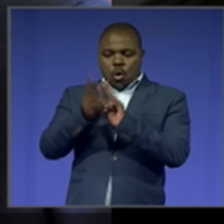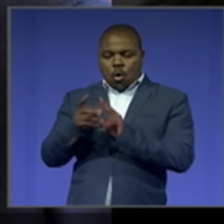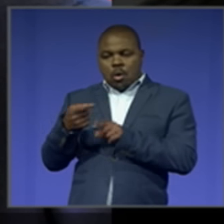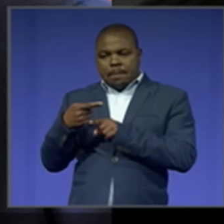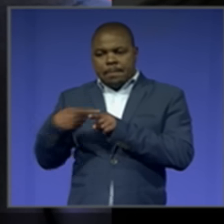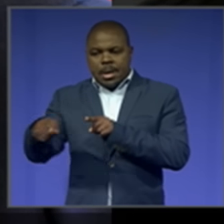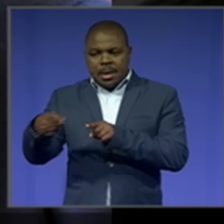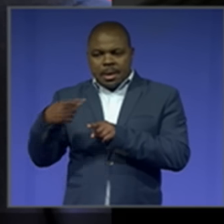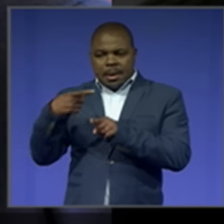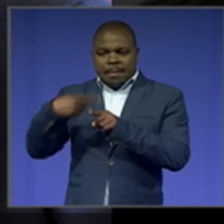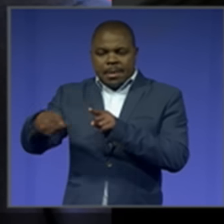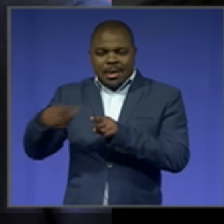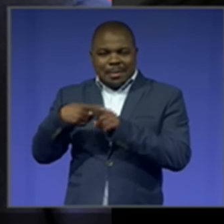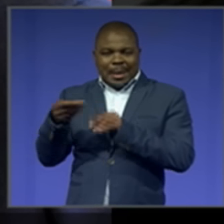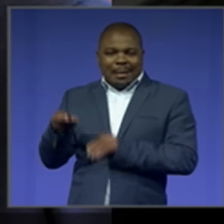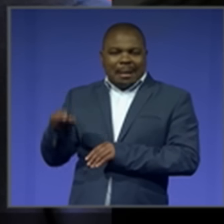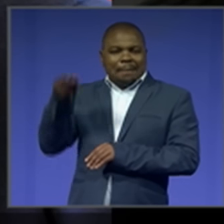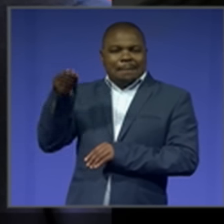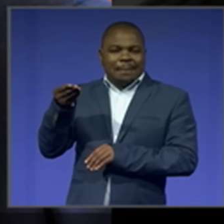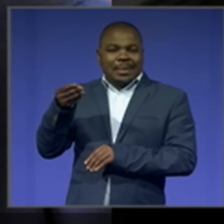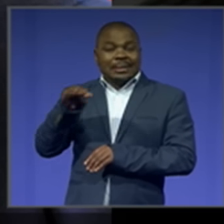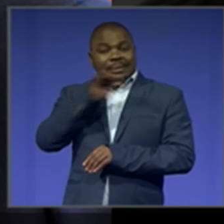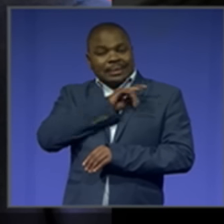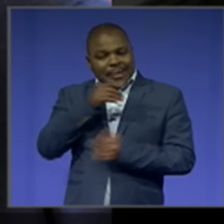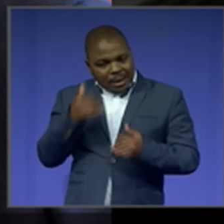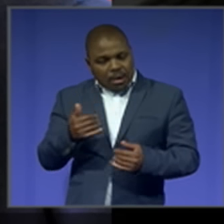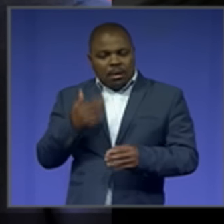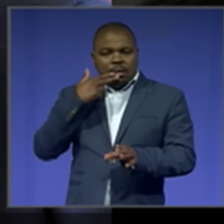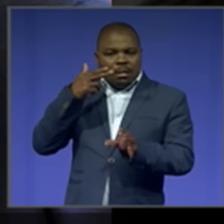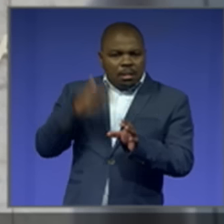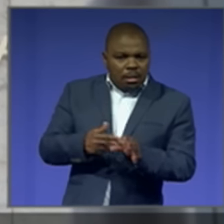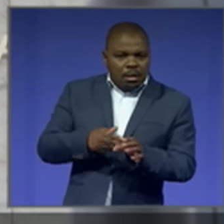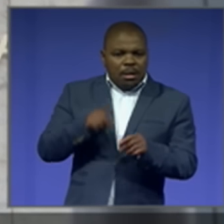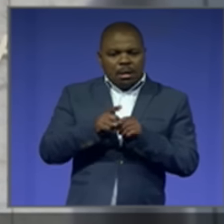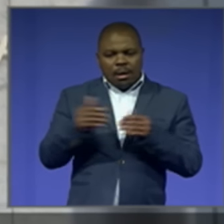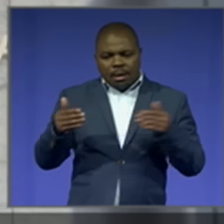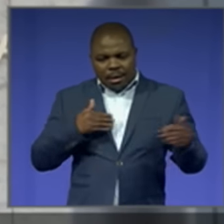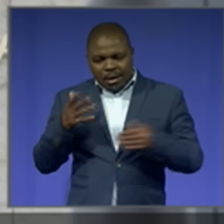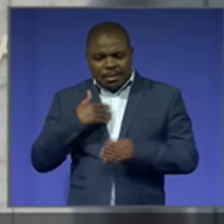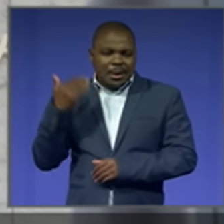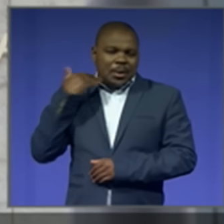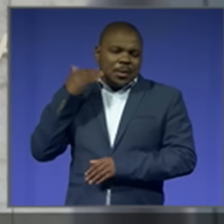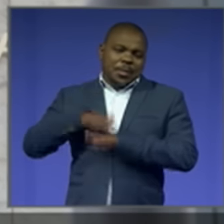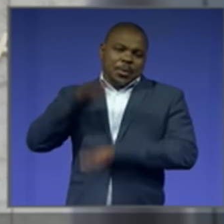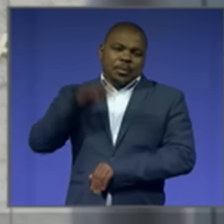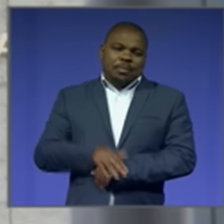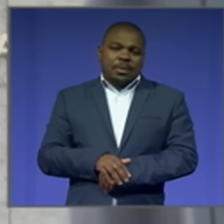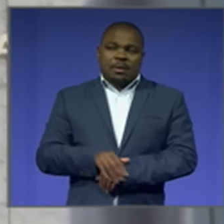at a time when many are already dealing with high fuel and running costs.